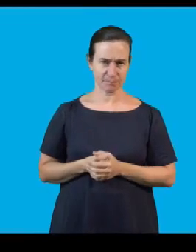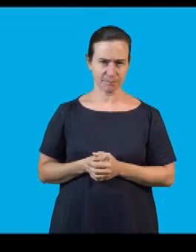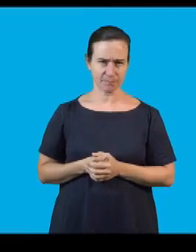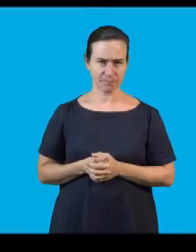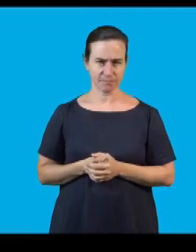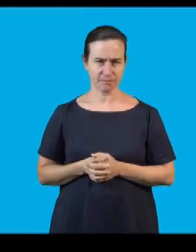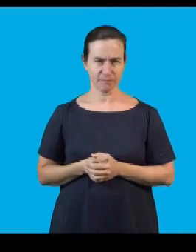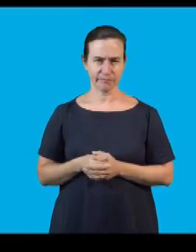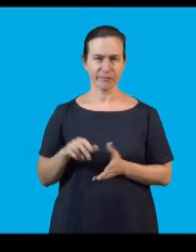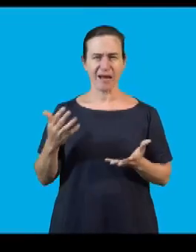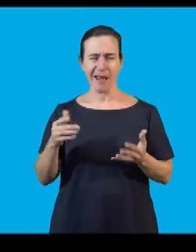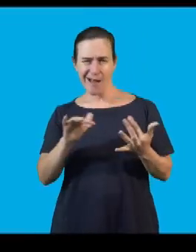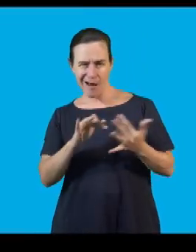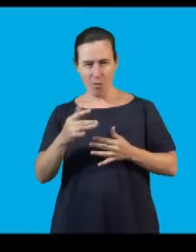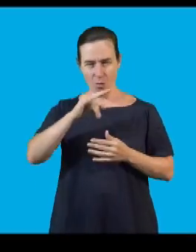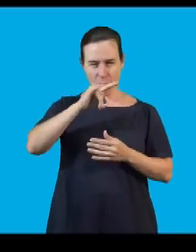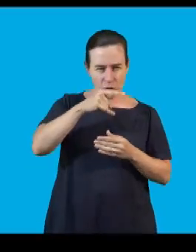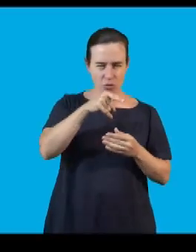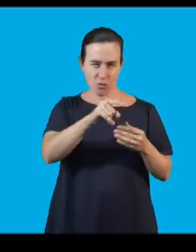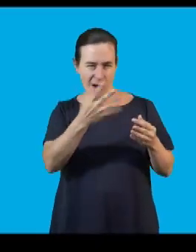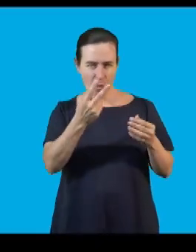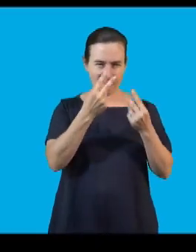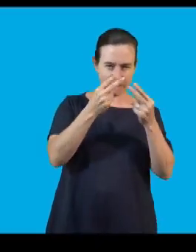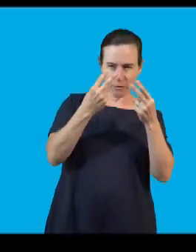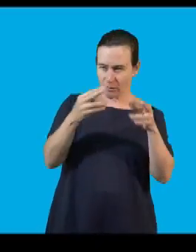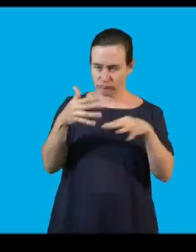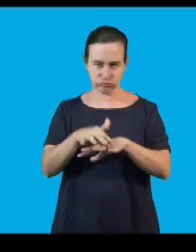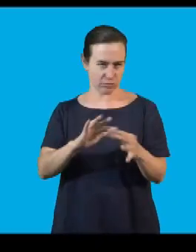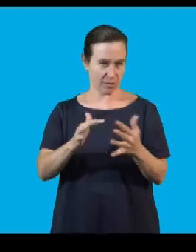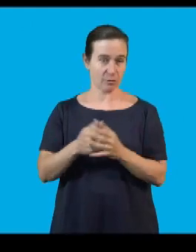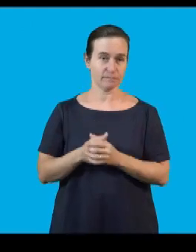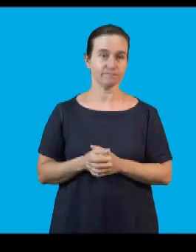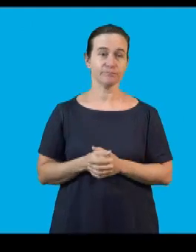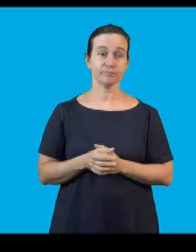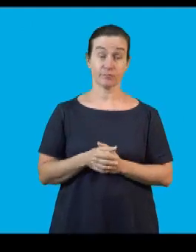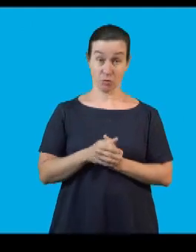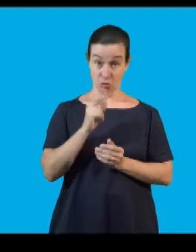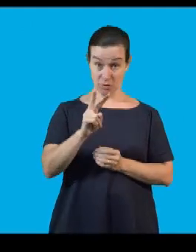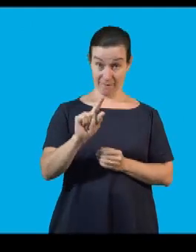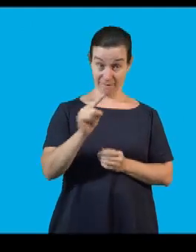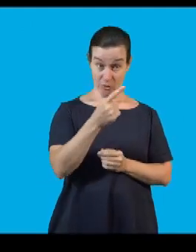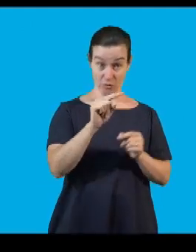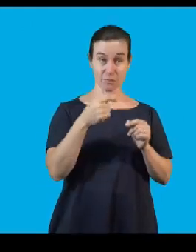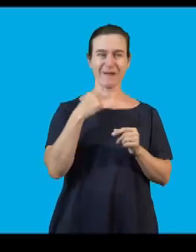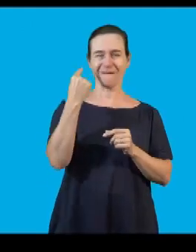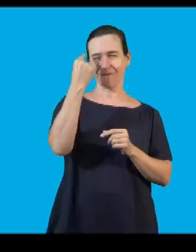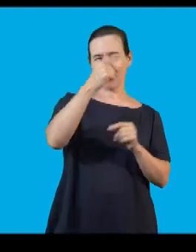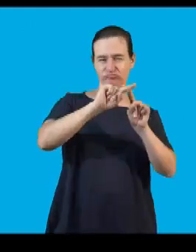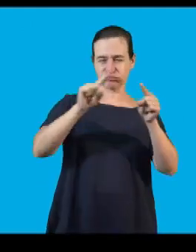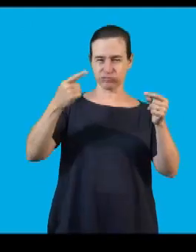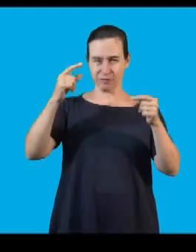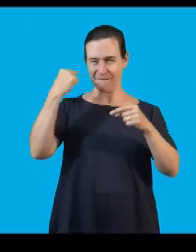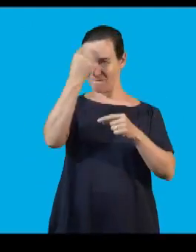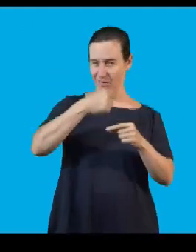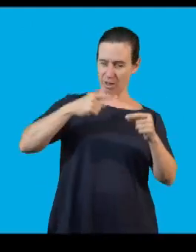in how the cartoon is integrated, okay? Let's look at our first aspect. So I'm looking